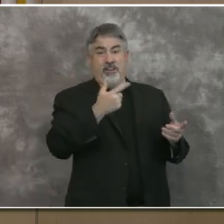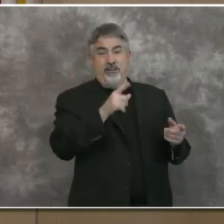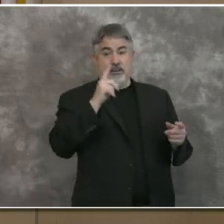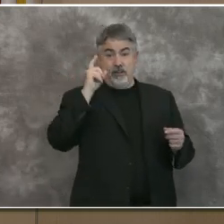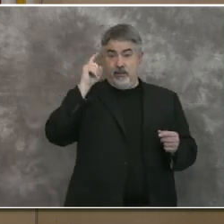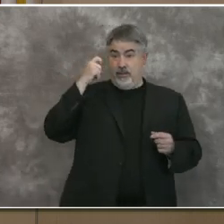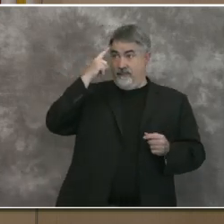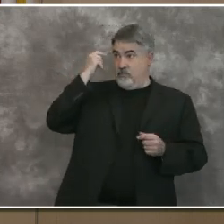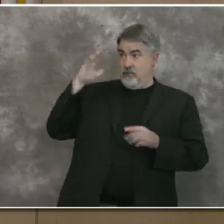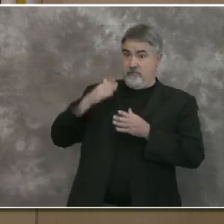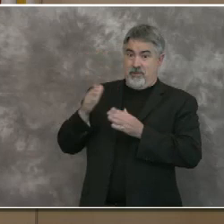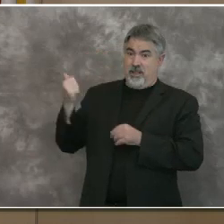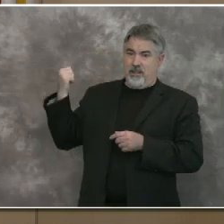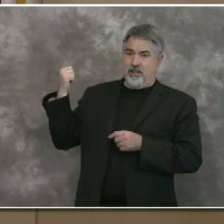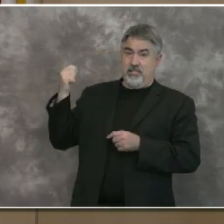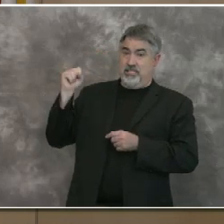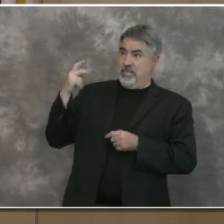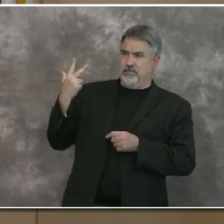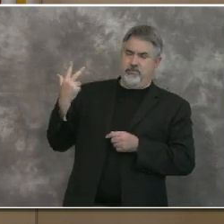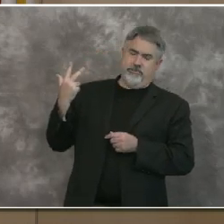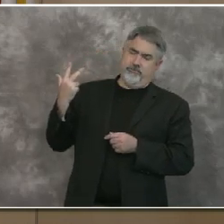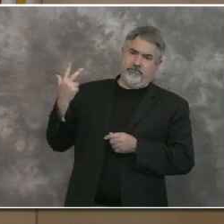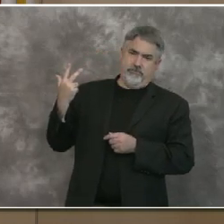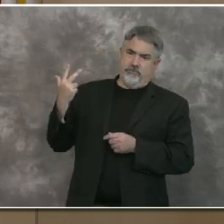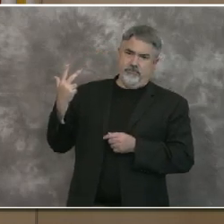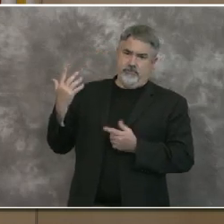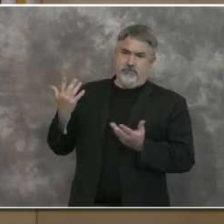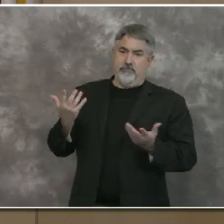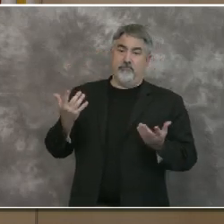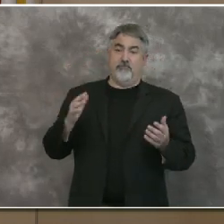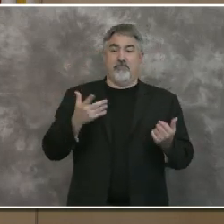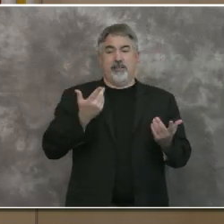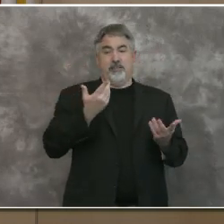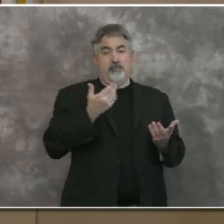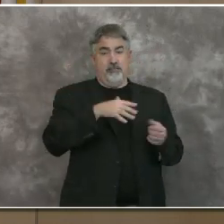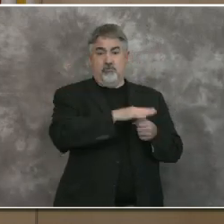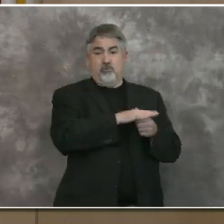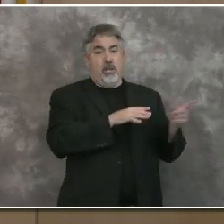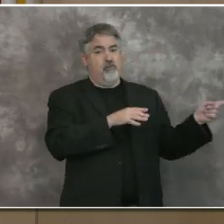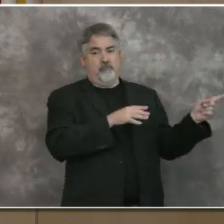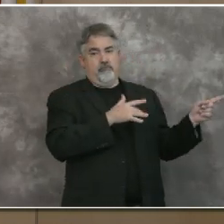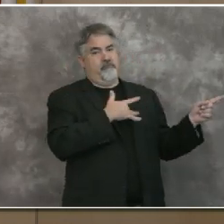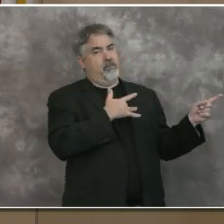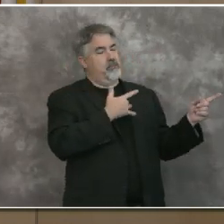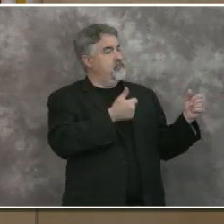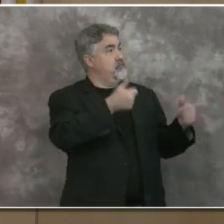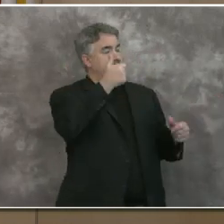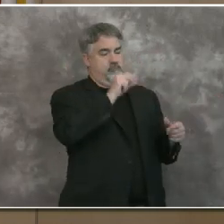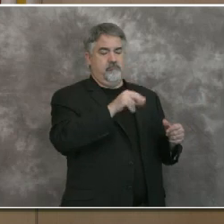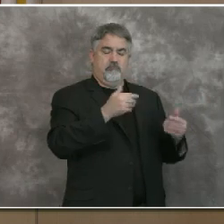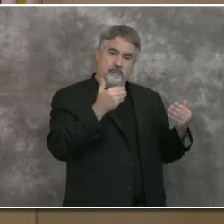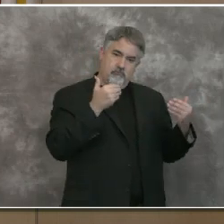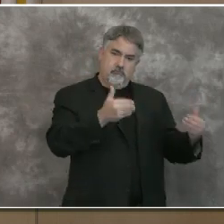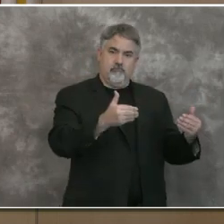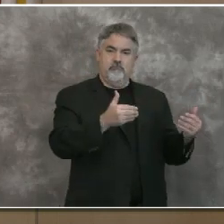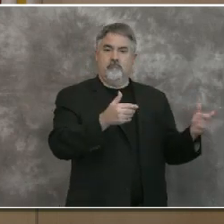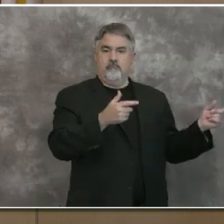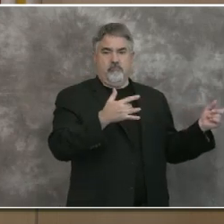plan, tribal nations are sovereign entities. So that's my position today. Thank